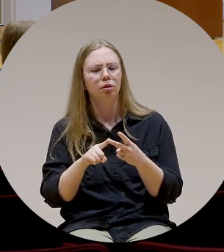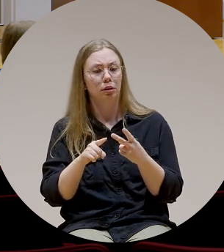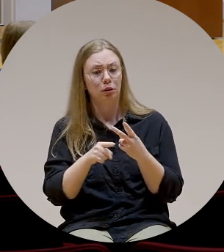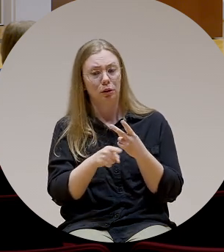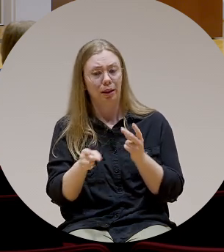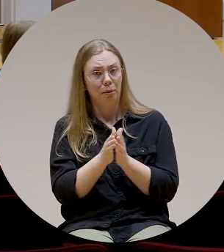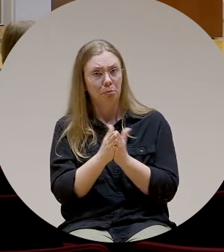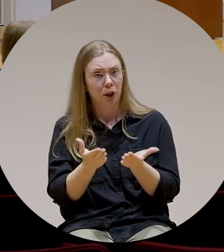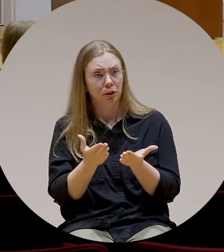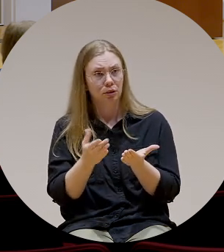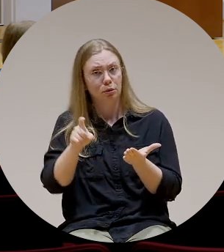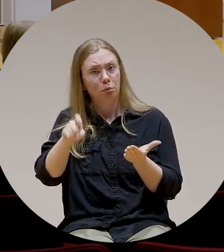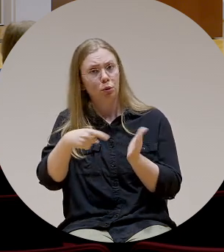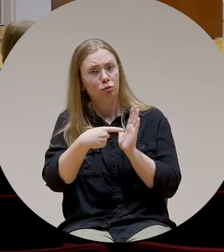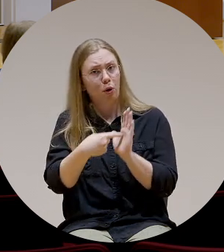a story, like a